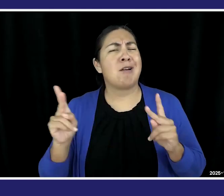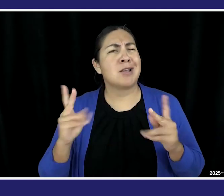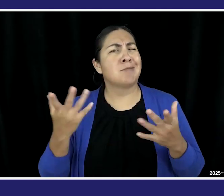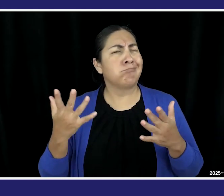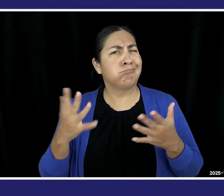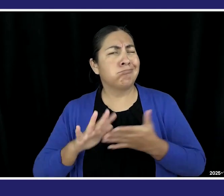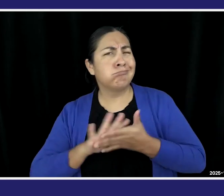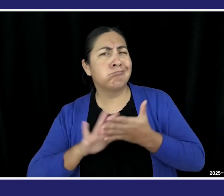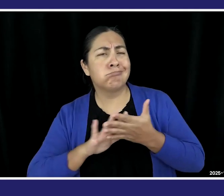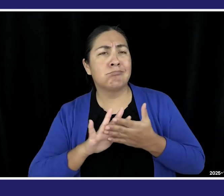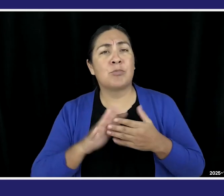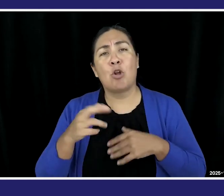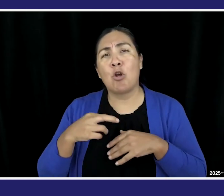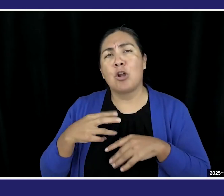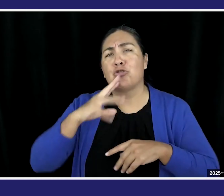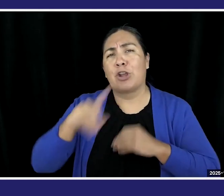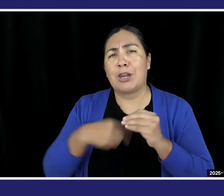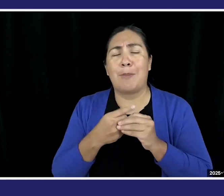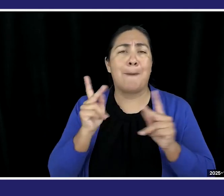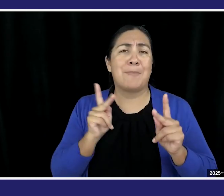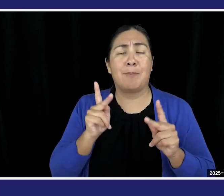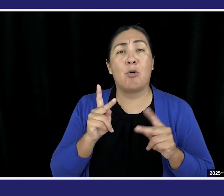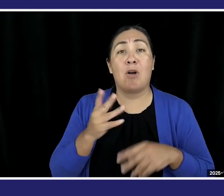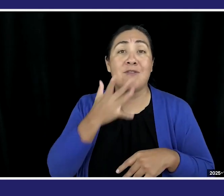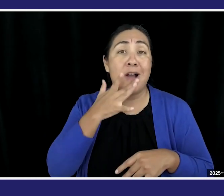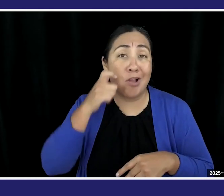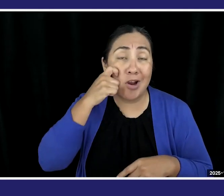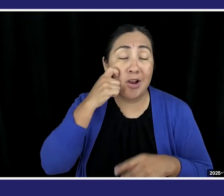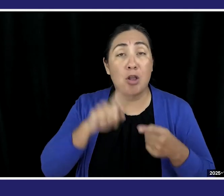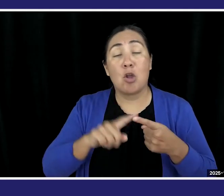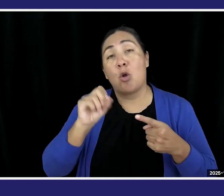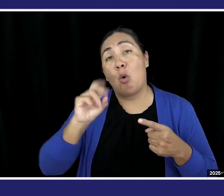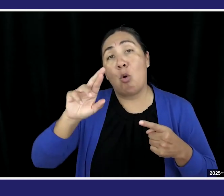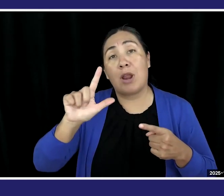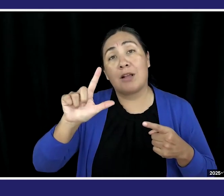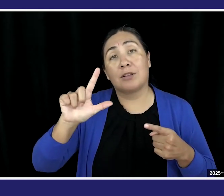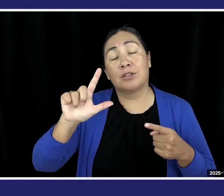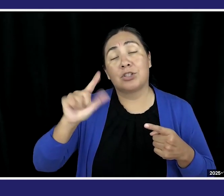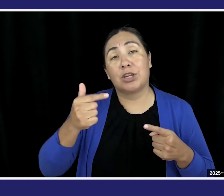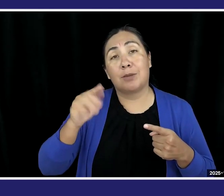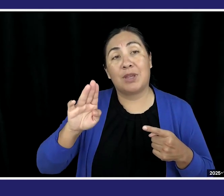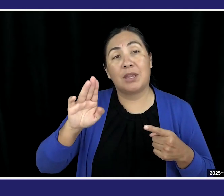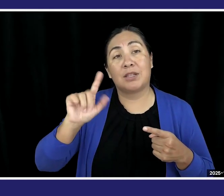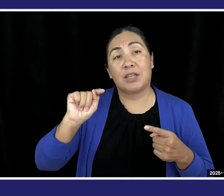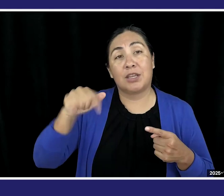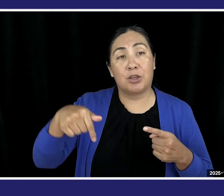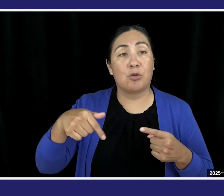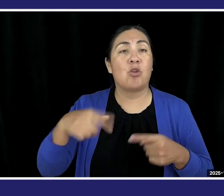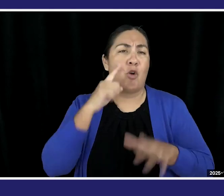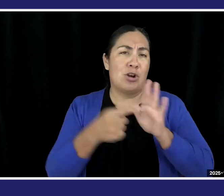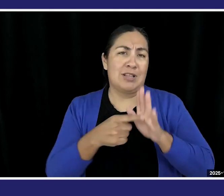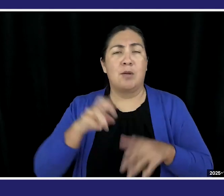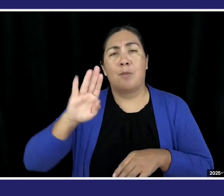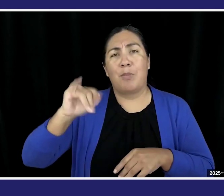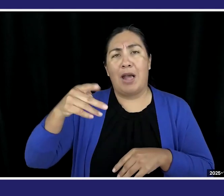specific references to people of color and LGBTQ plus populations. For example, BIPOC appears only one time in the